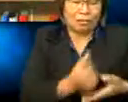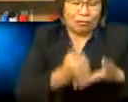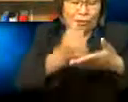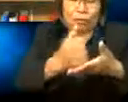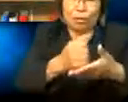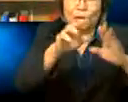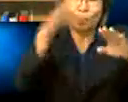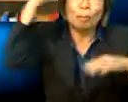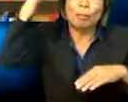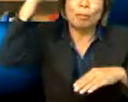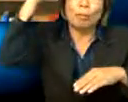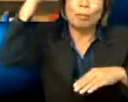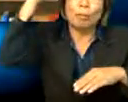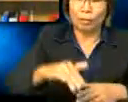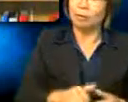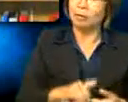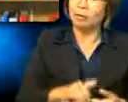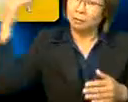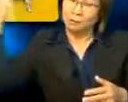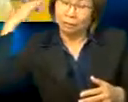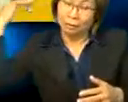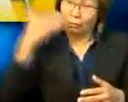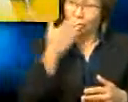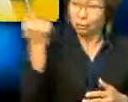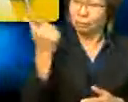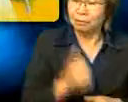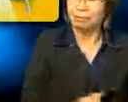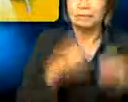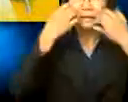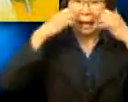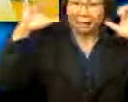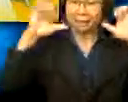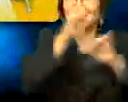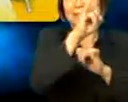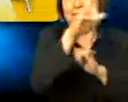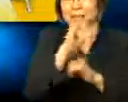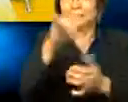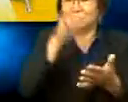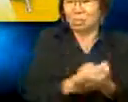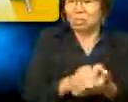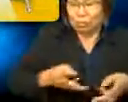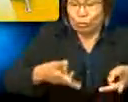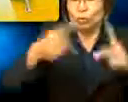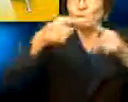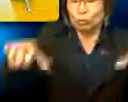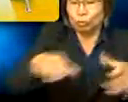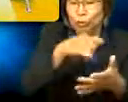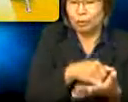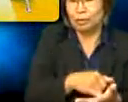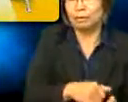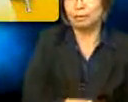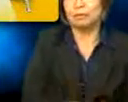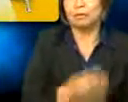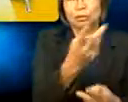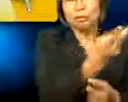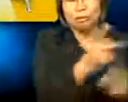boy. Does that sound better? Excellent, Siti. That's the way to do it. Those 2 little words